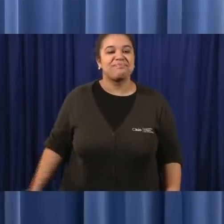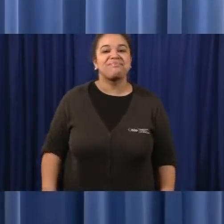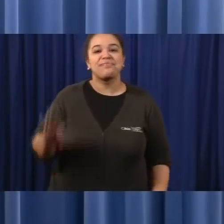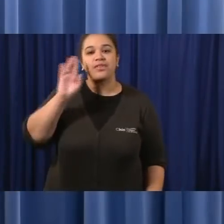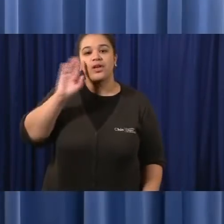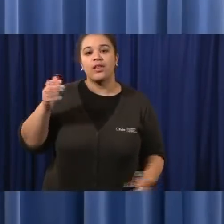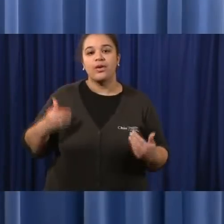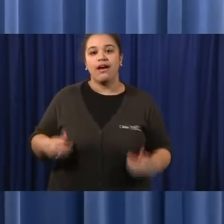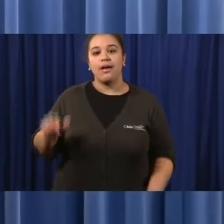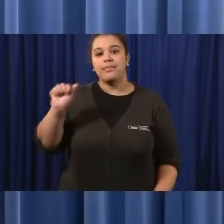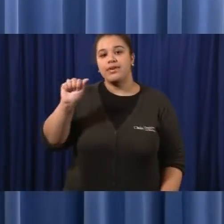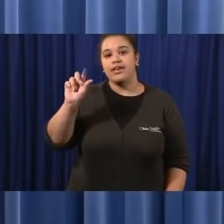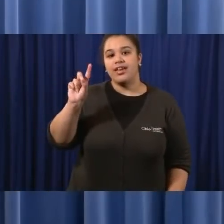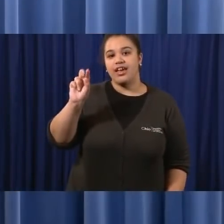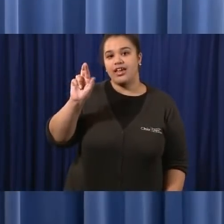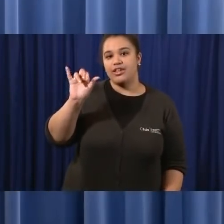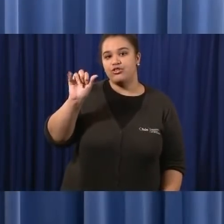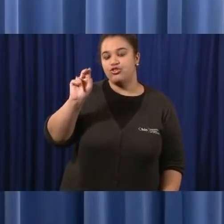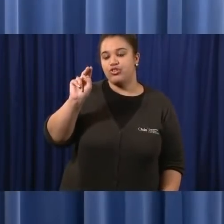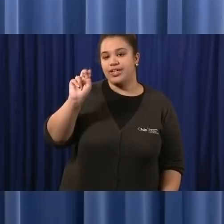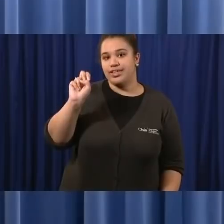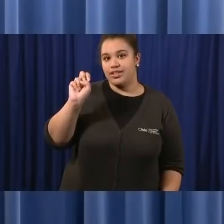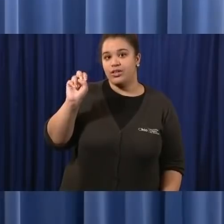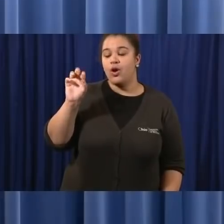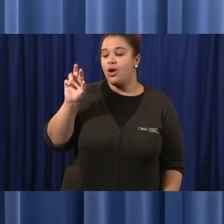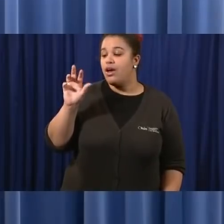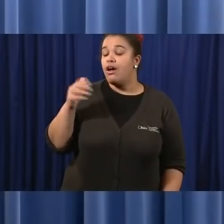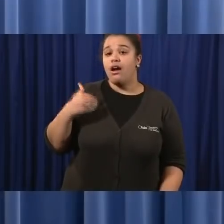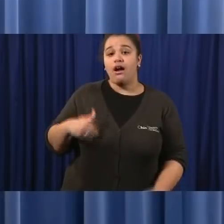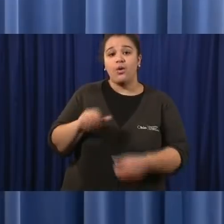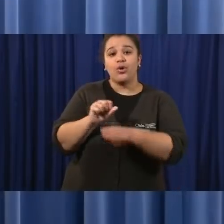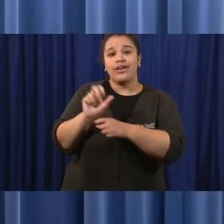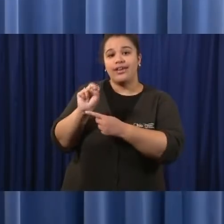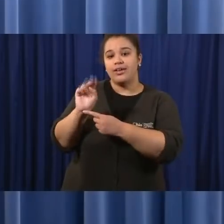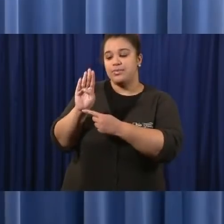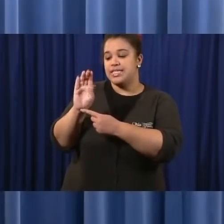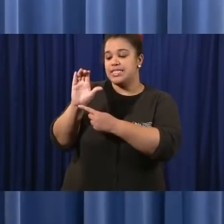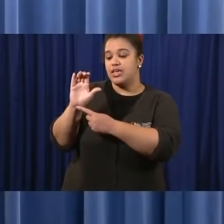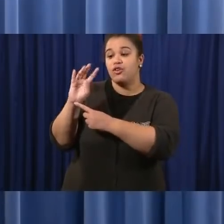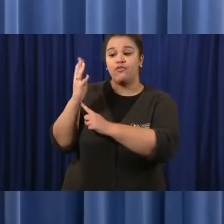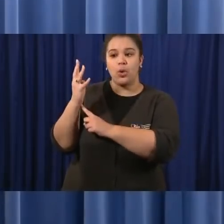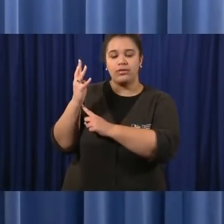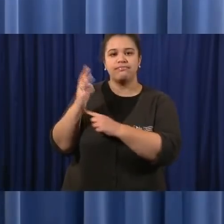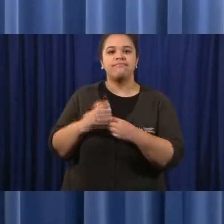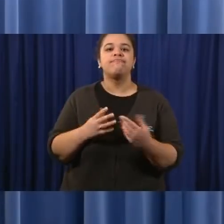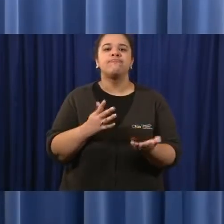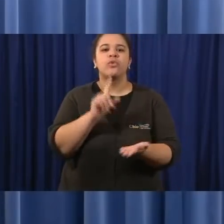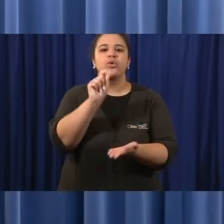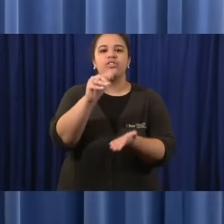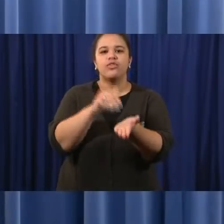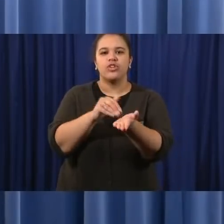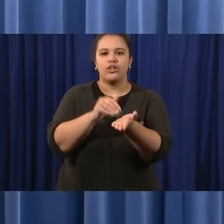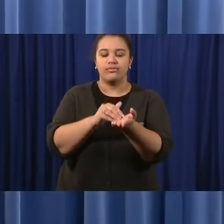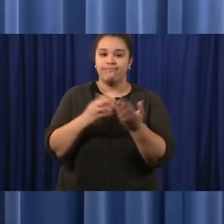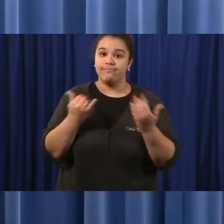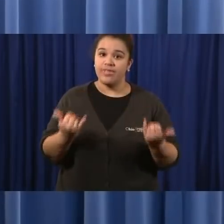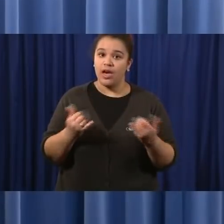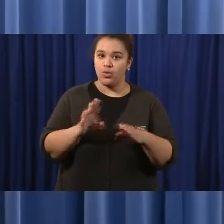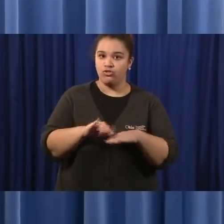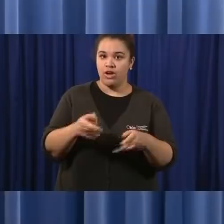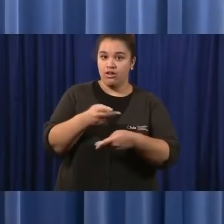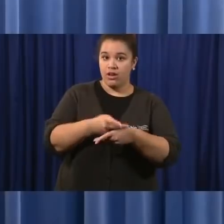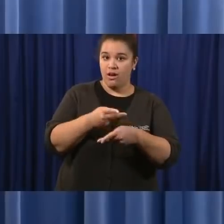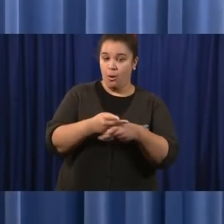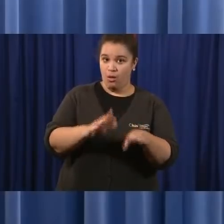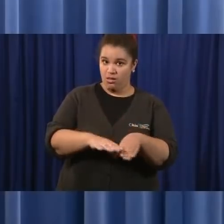Adrienne Robbins, NBC4, and my question's for Dr. Acton. With childcare now reopening, and at the same time